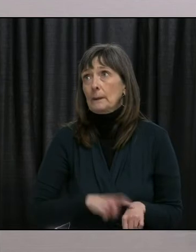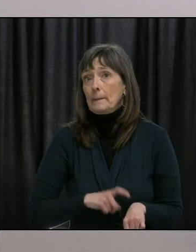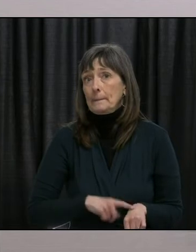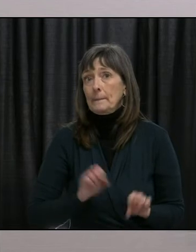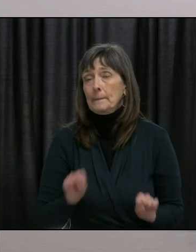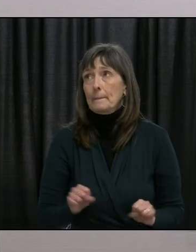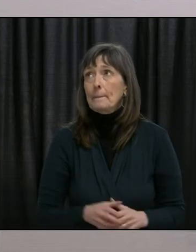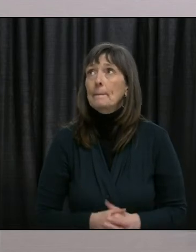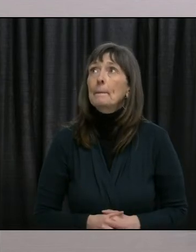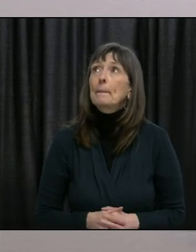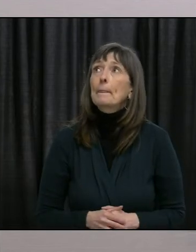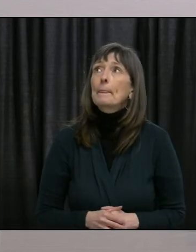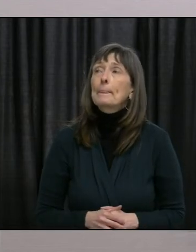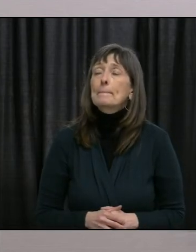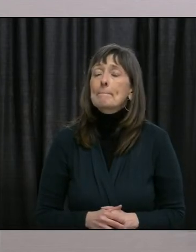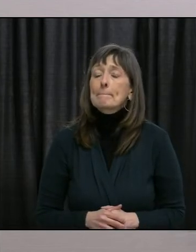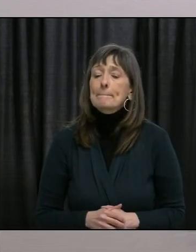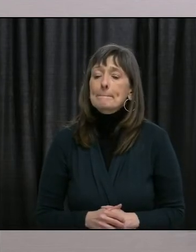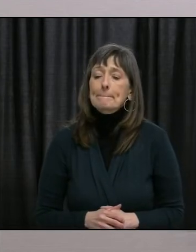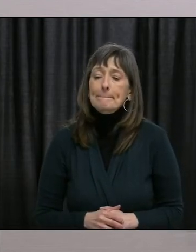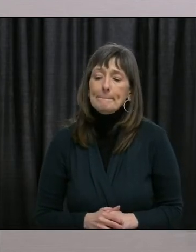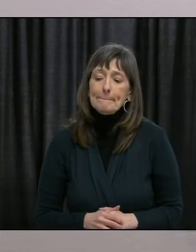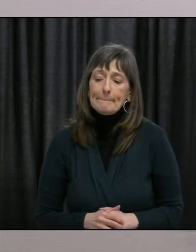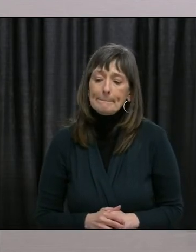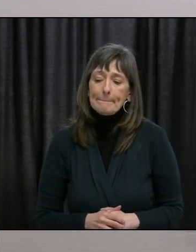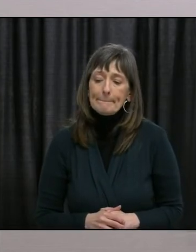*1 and identify yourself.